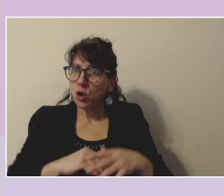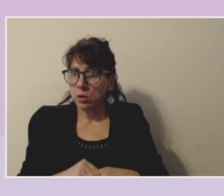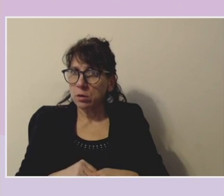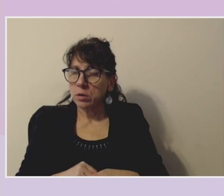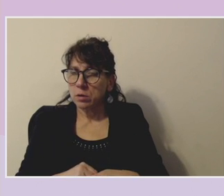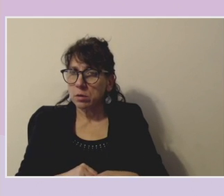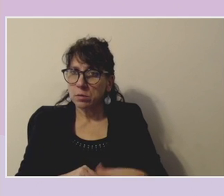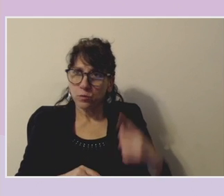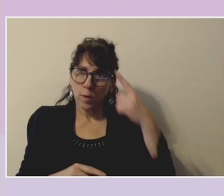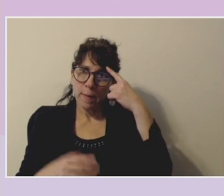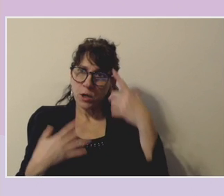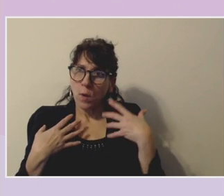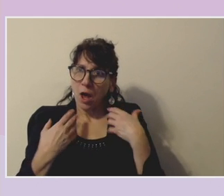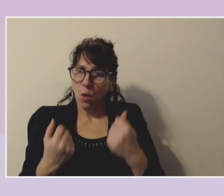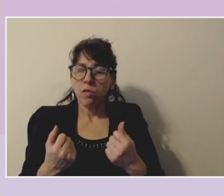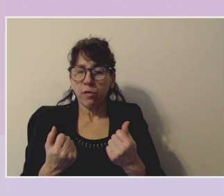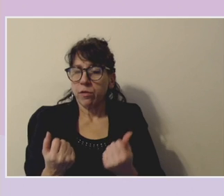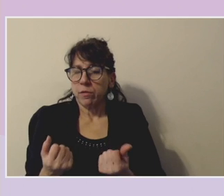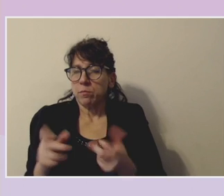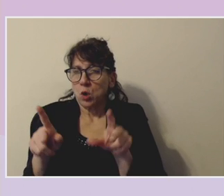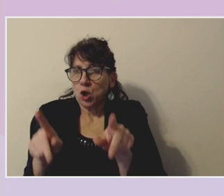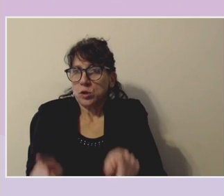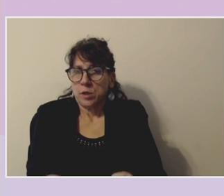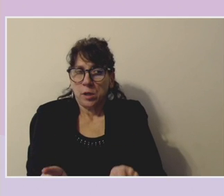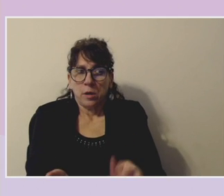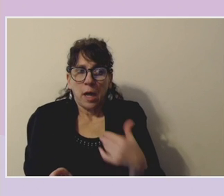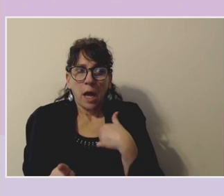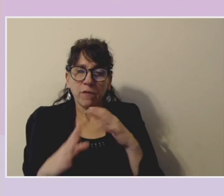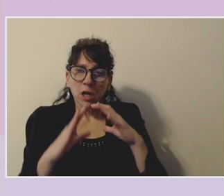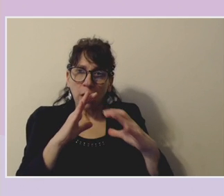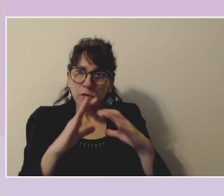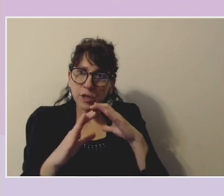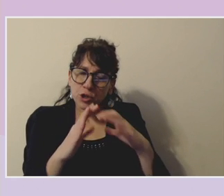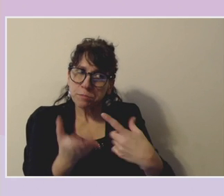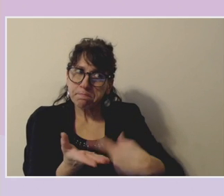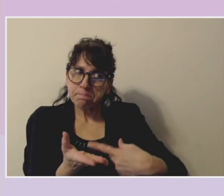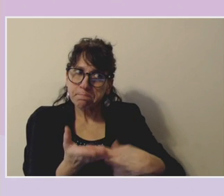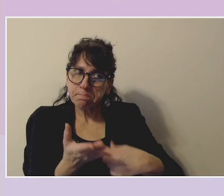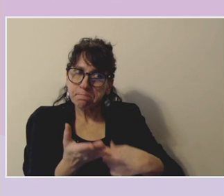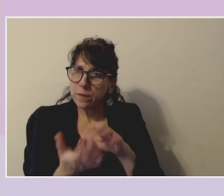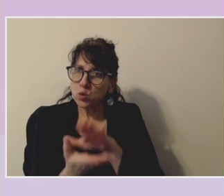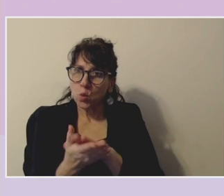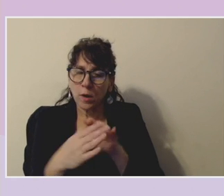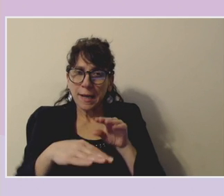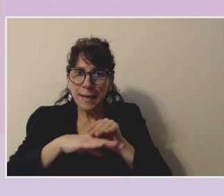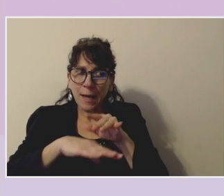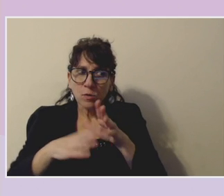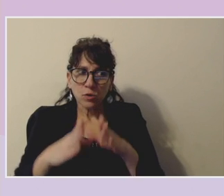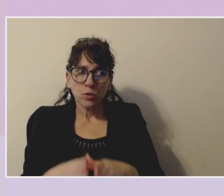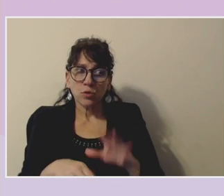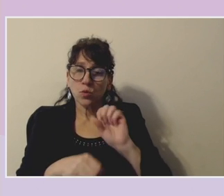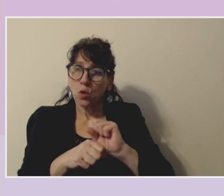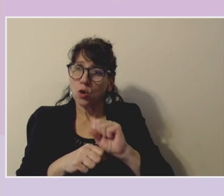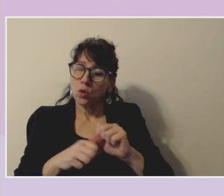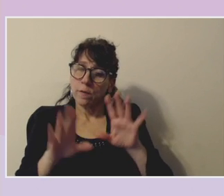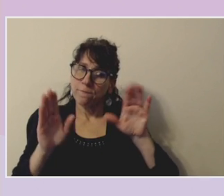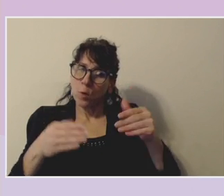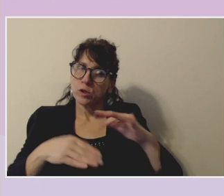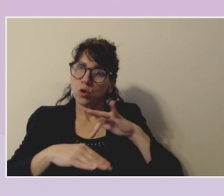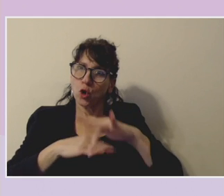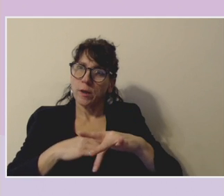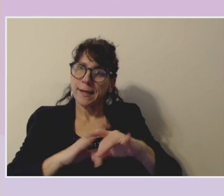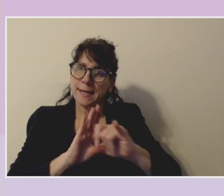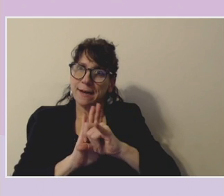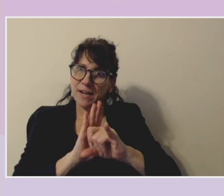health practitioner or even a conversation with the school counselor so that we can work on early identification and really help